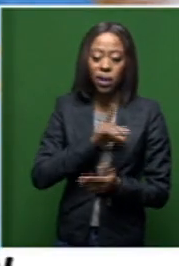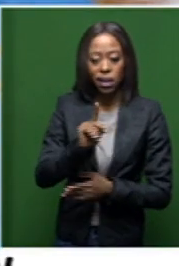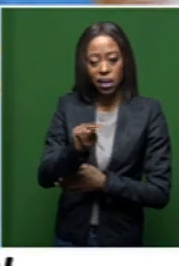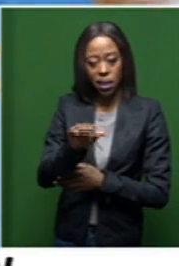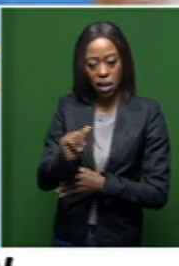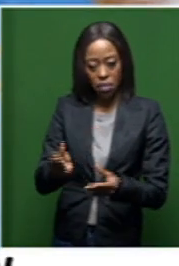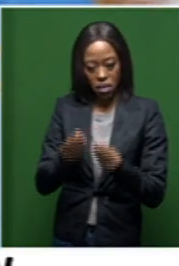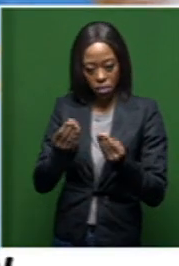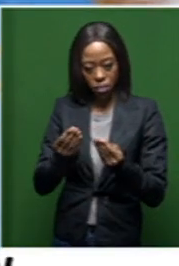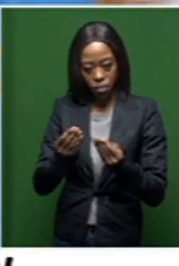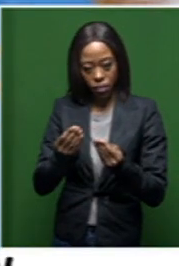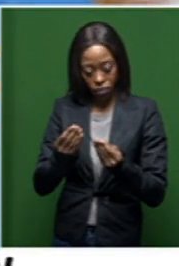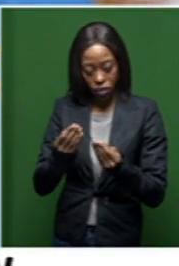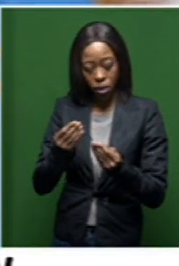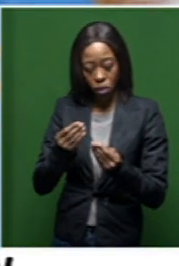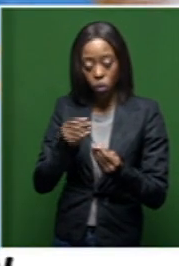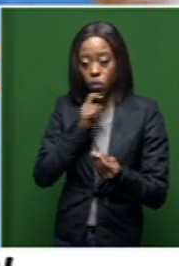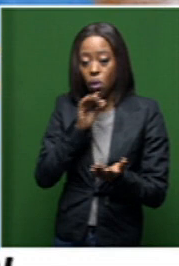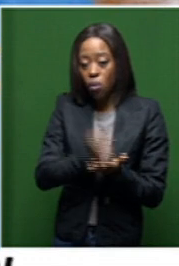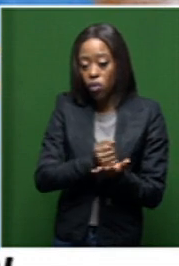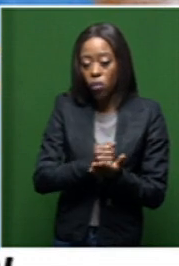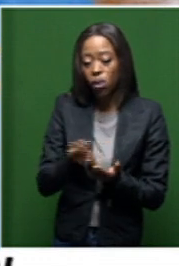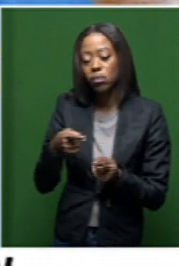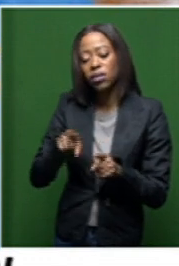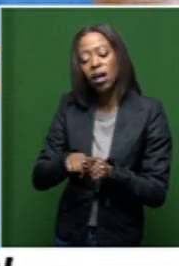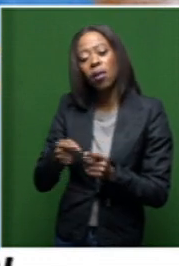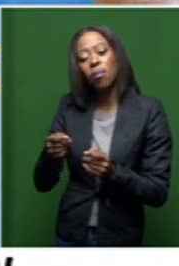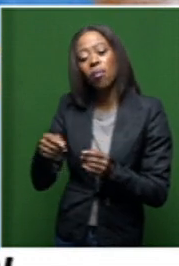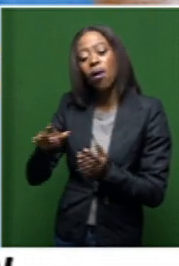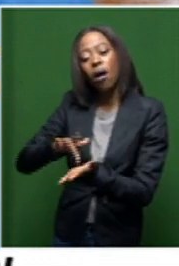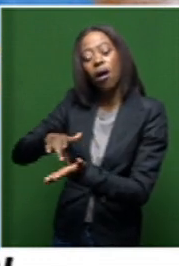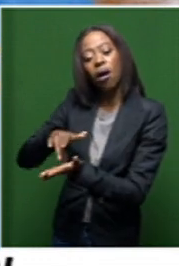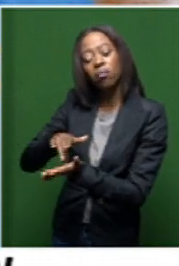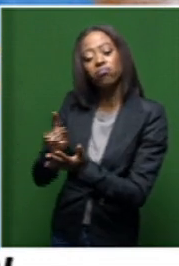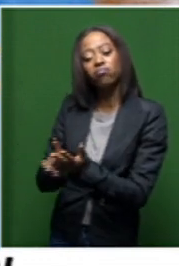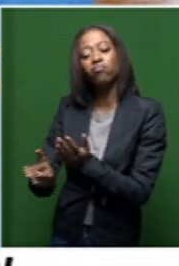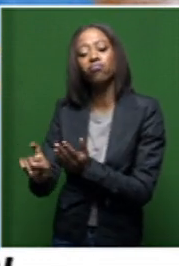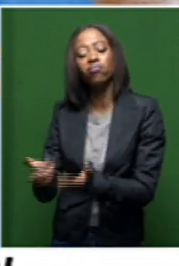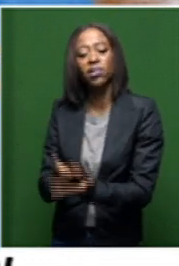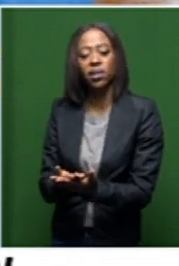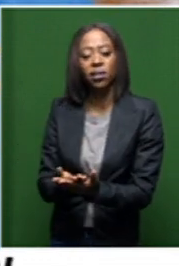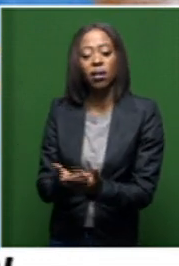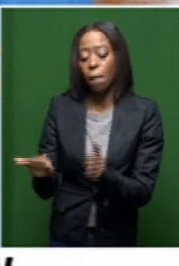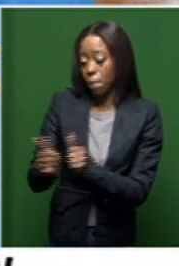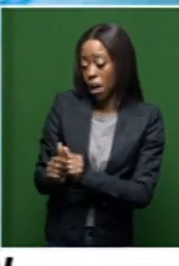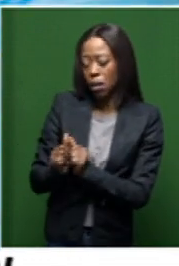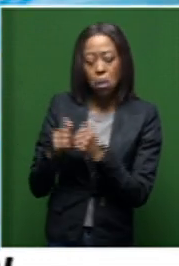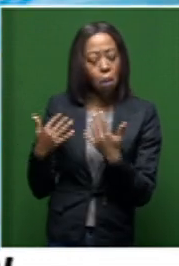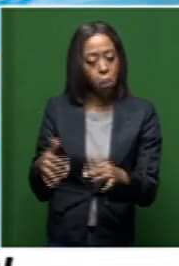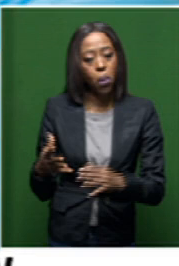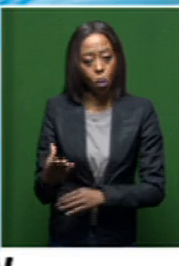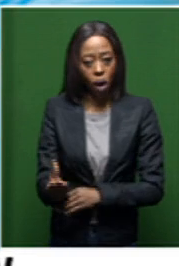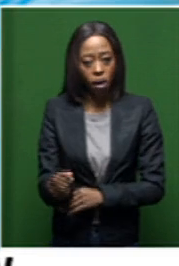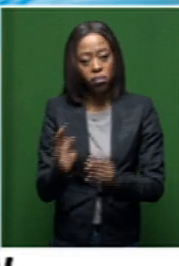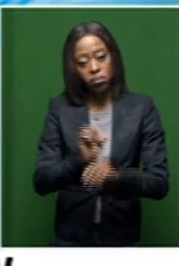we courier, we make it available at some of our depots such as Intercare, Pathcare. We have wonderful partners,